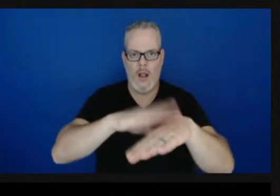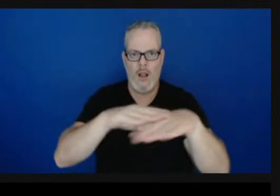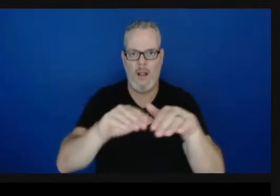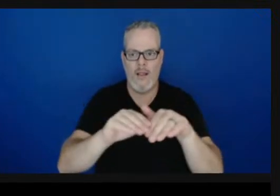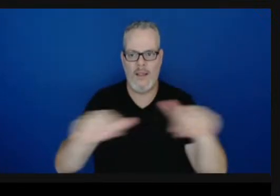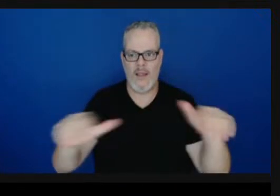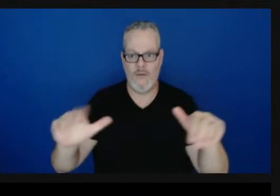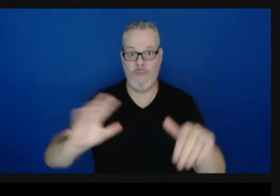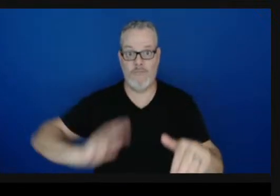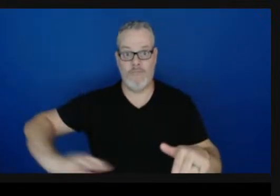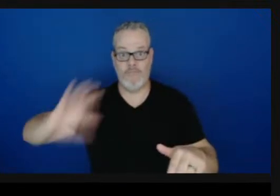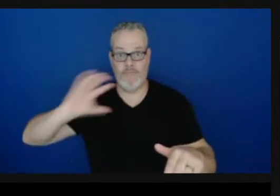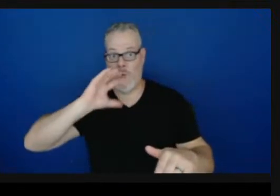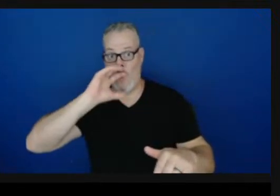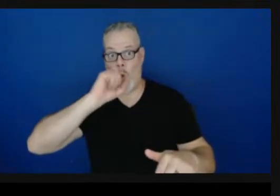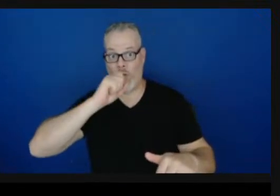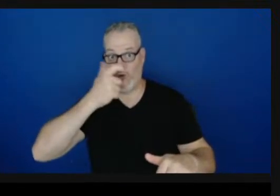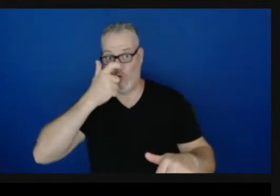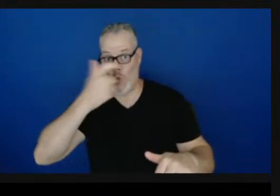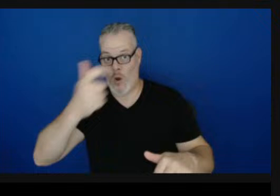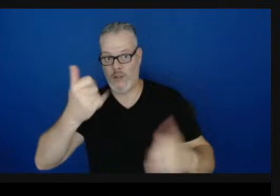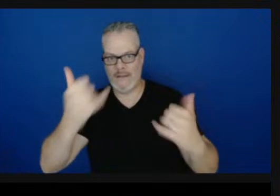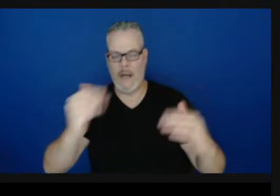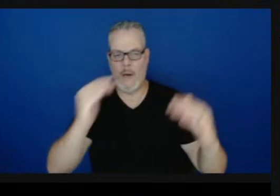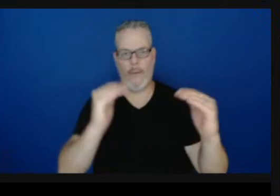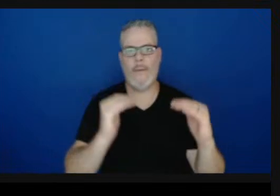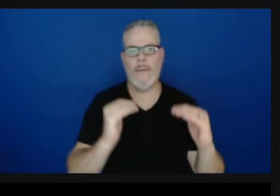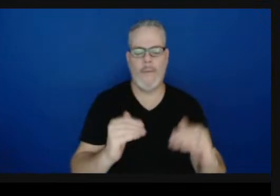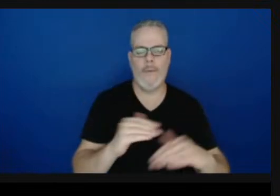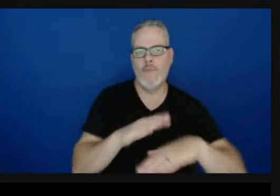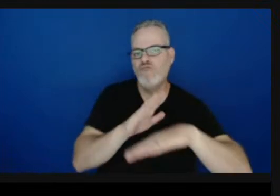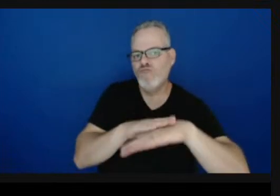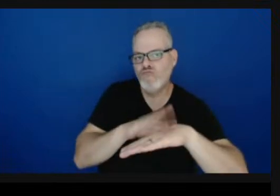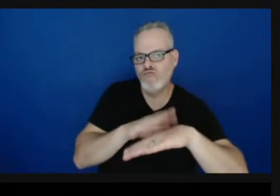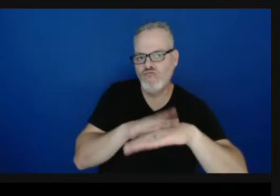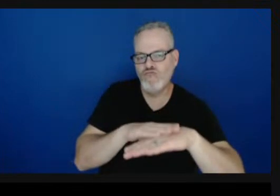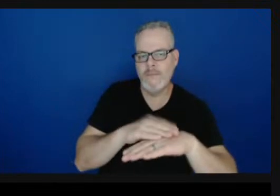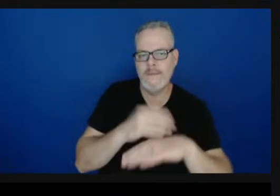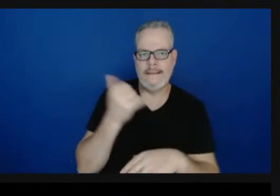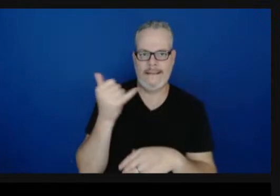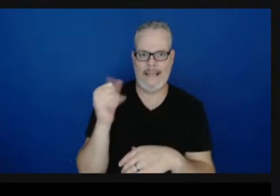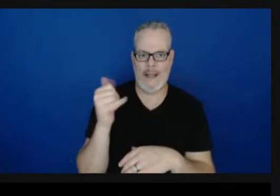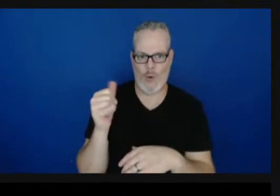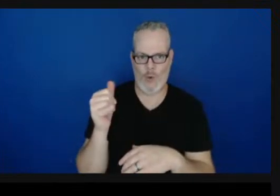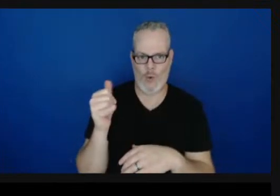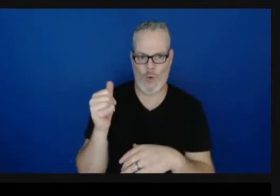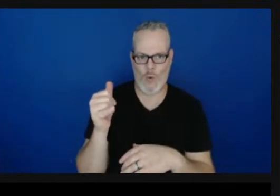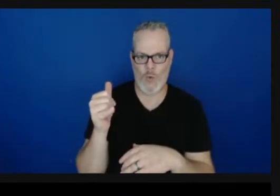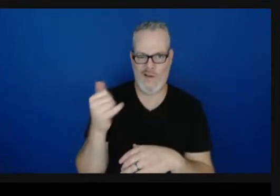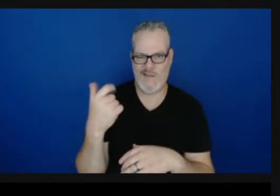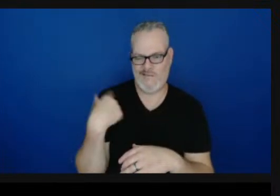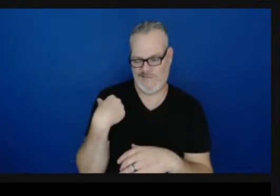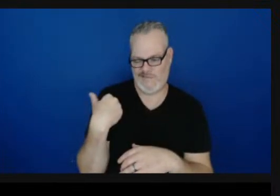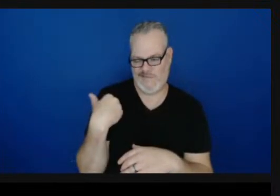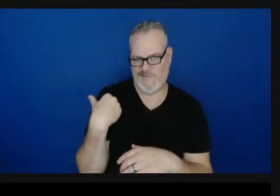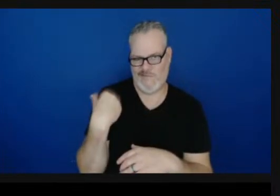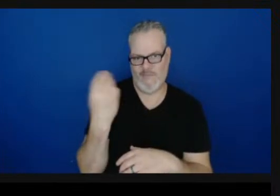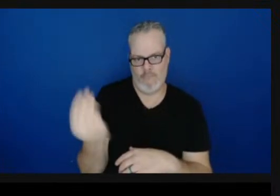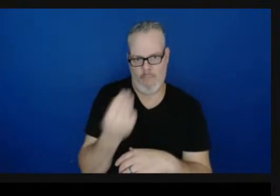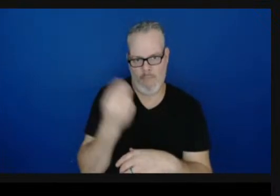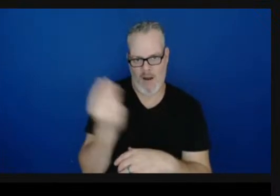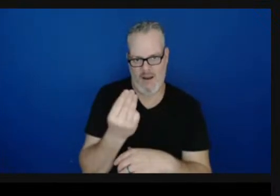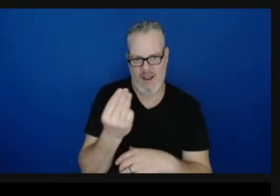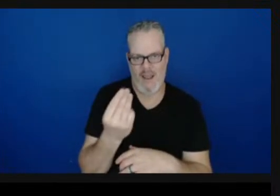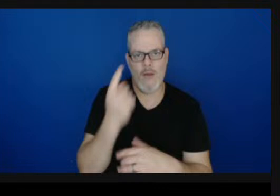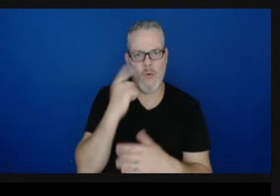orange to advisory yellow on Monday, 3 days following the end of the eruption, once all the signals had quieted down a little bit